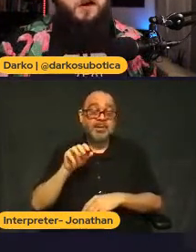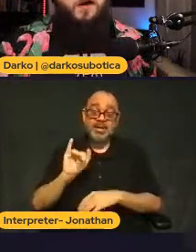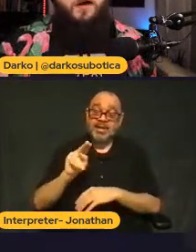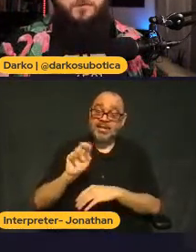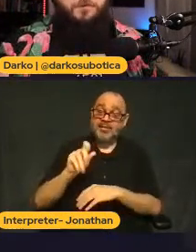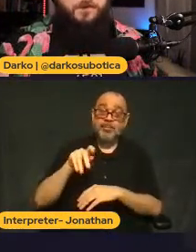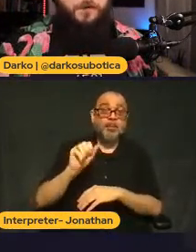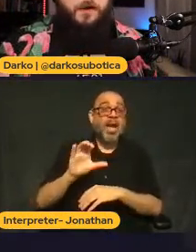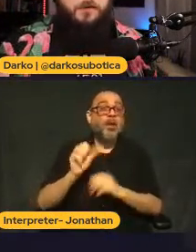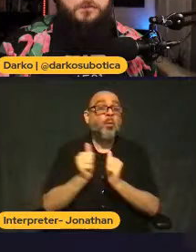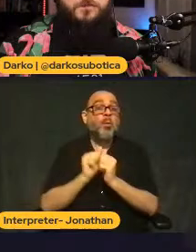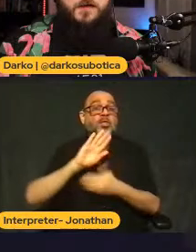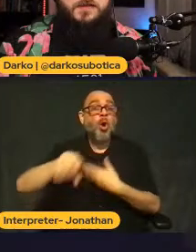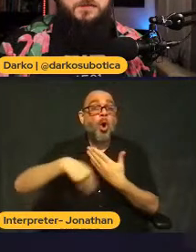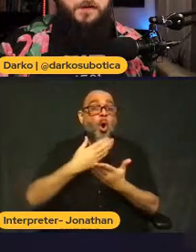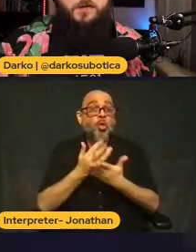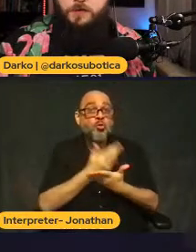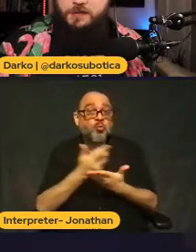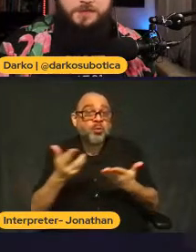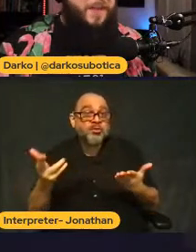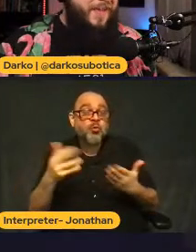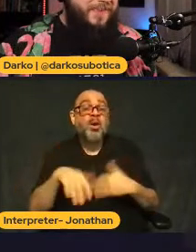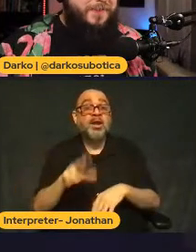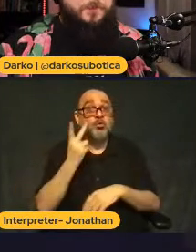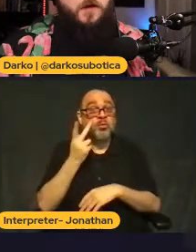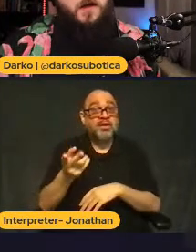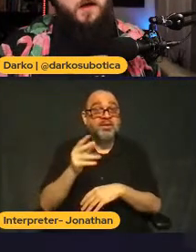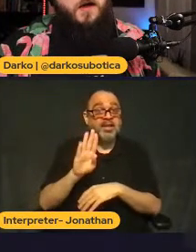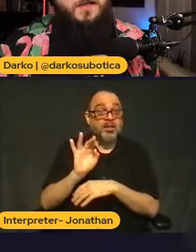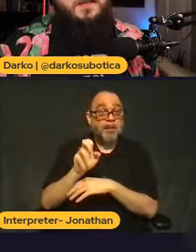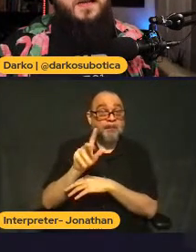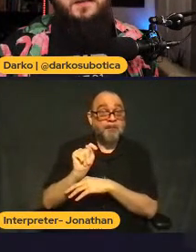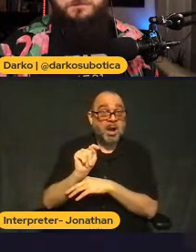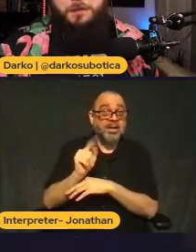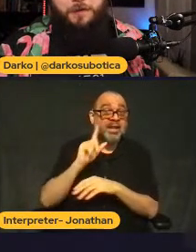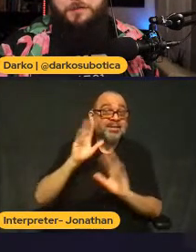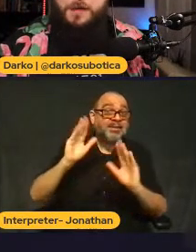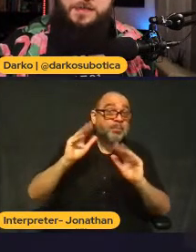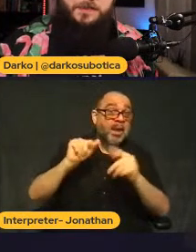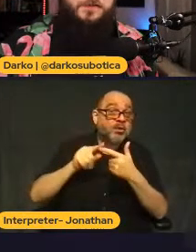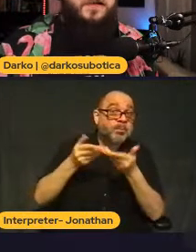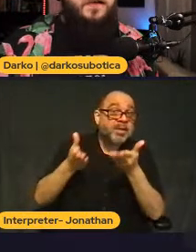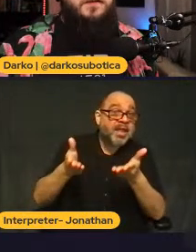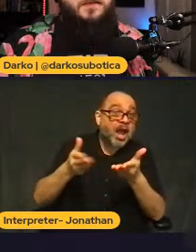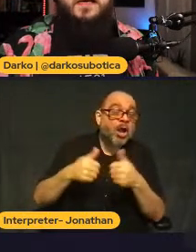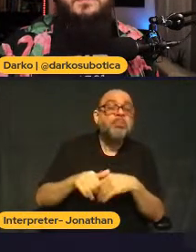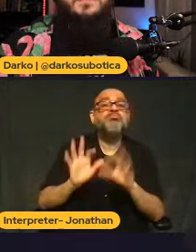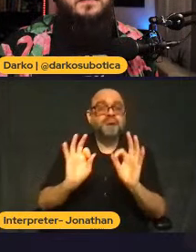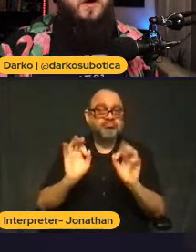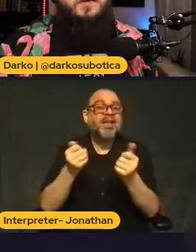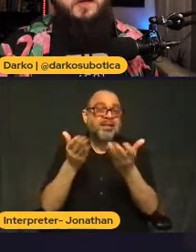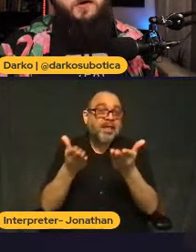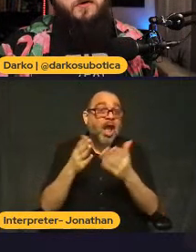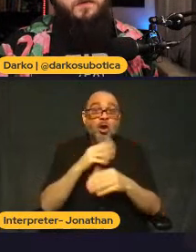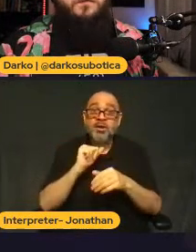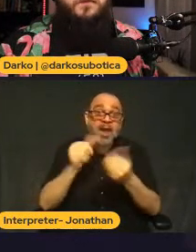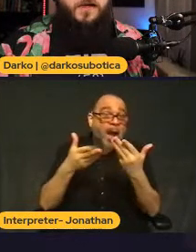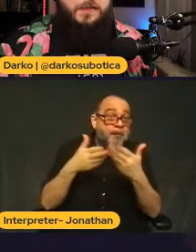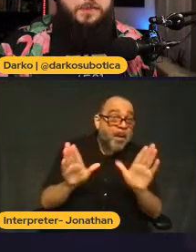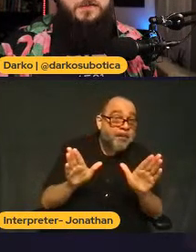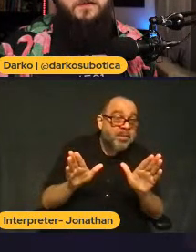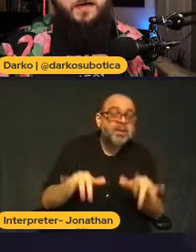can see here, the bucket is expected to exist. It exists. It's not public. Excellent. And then the second test, security